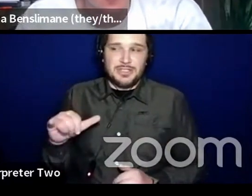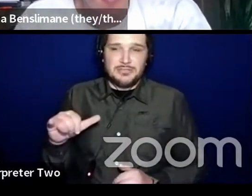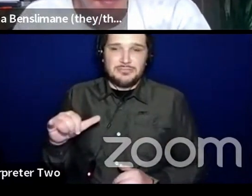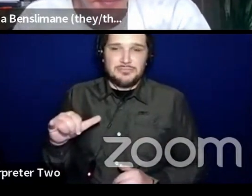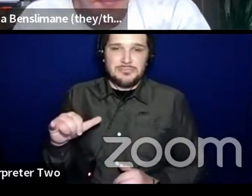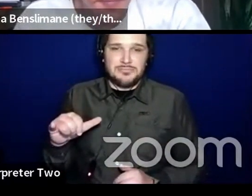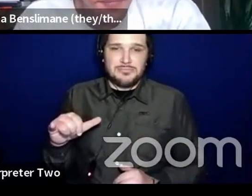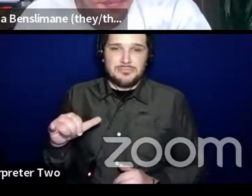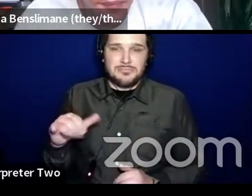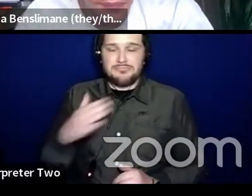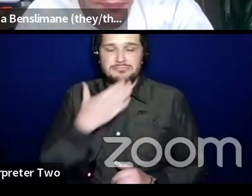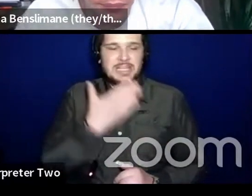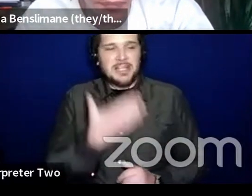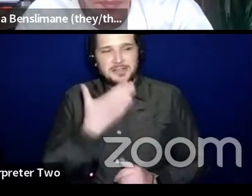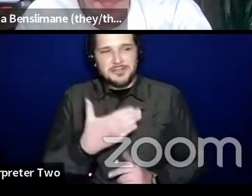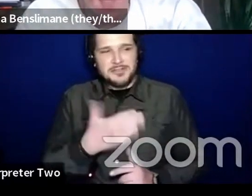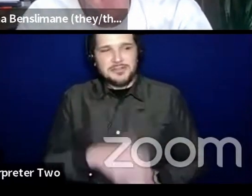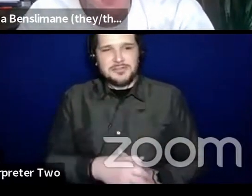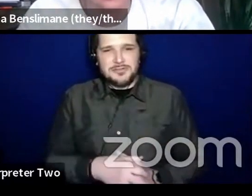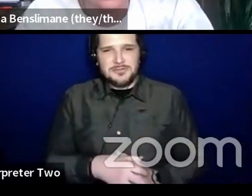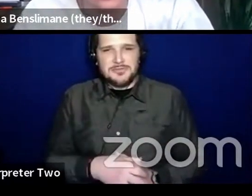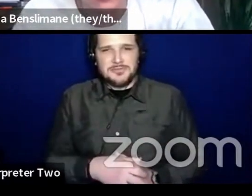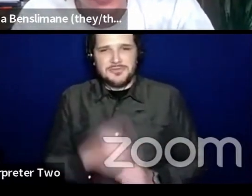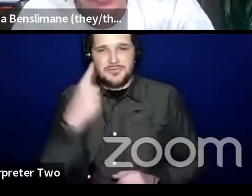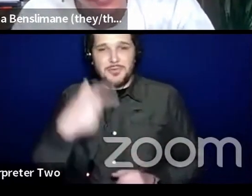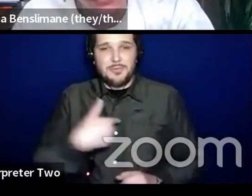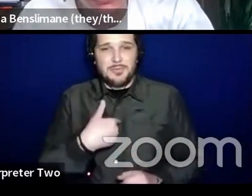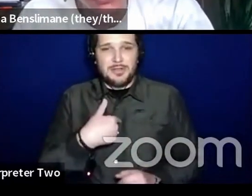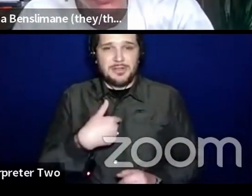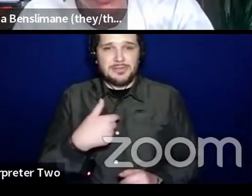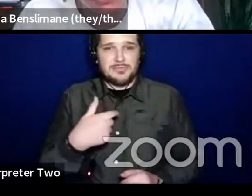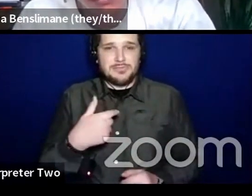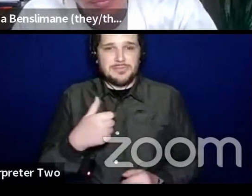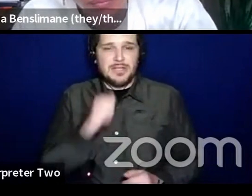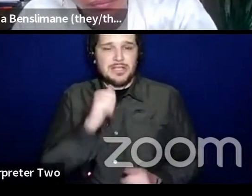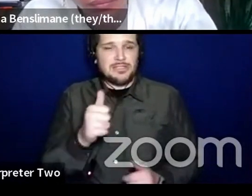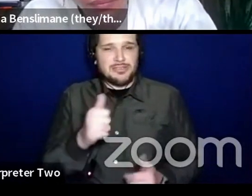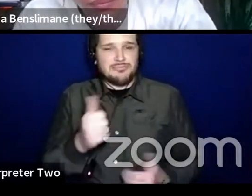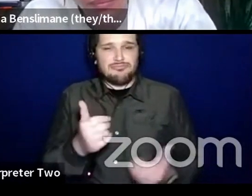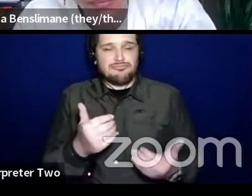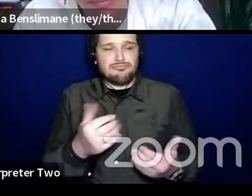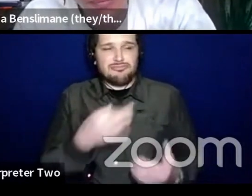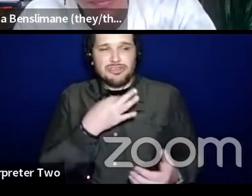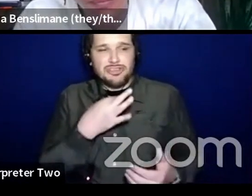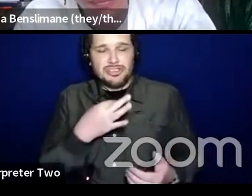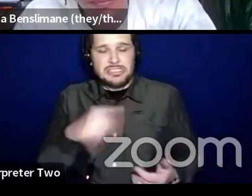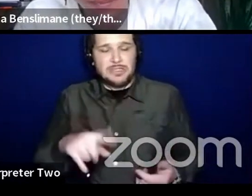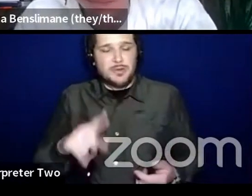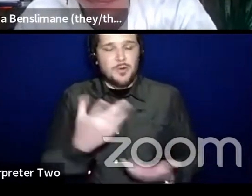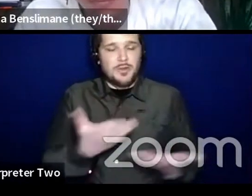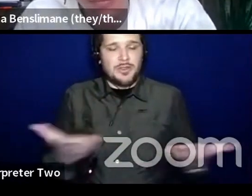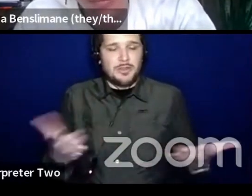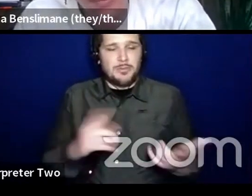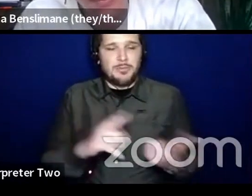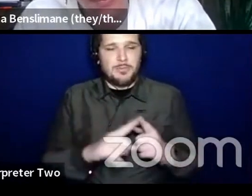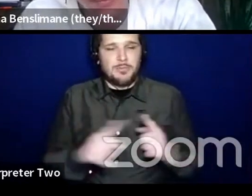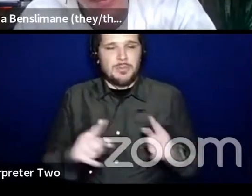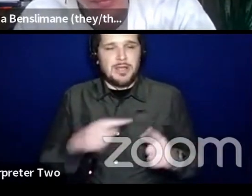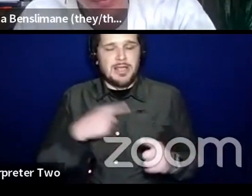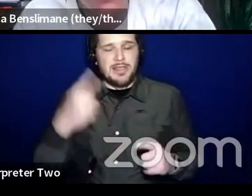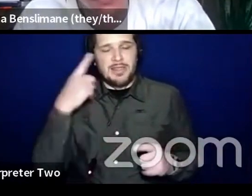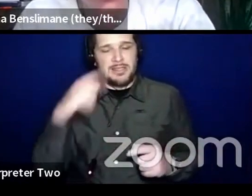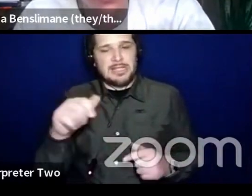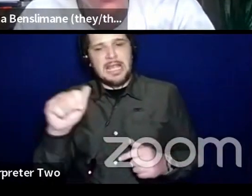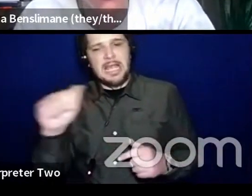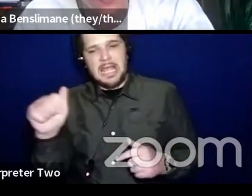Thank you. For me, and I don't suggest that this is the only thing that needs to happen, but I think it is a thing that